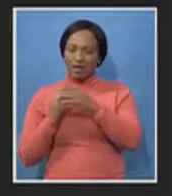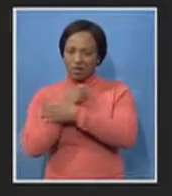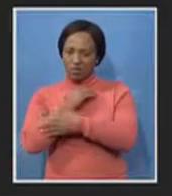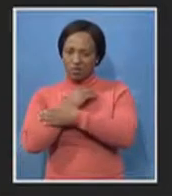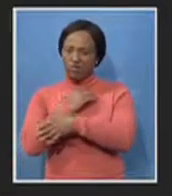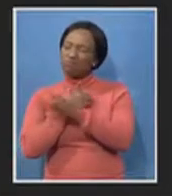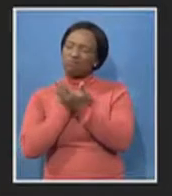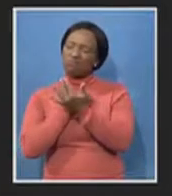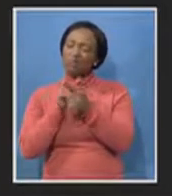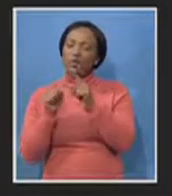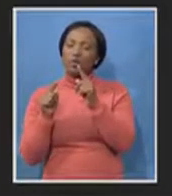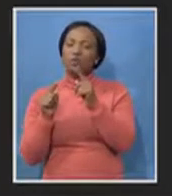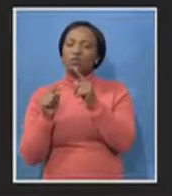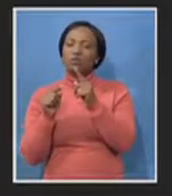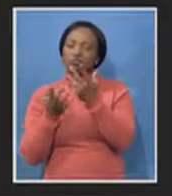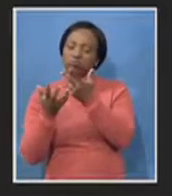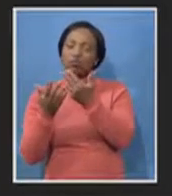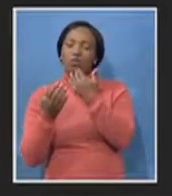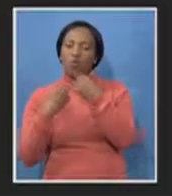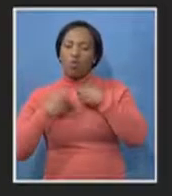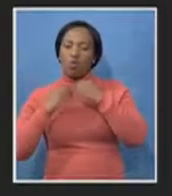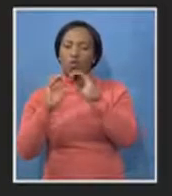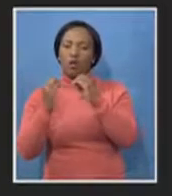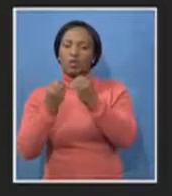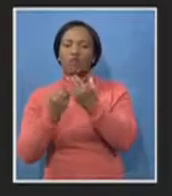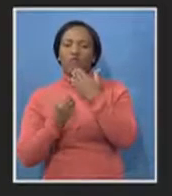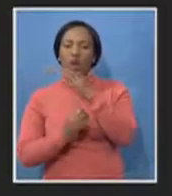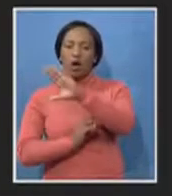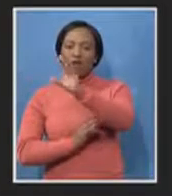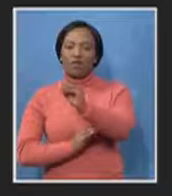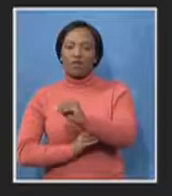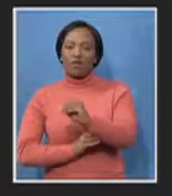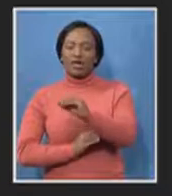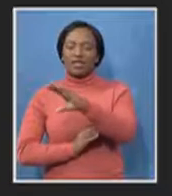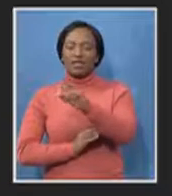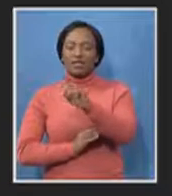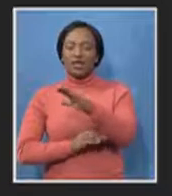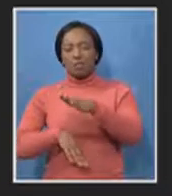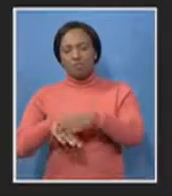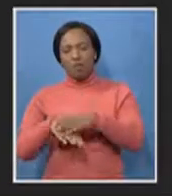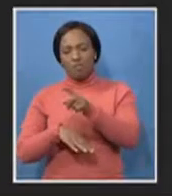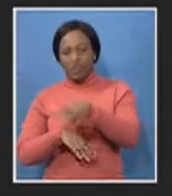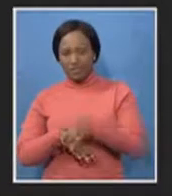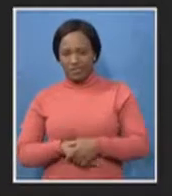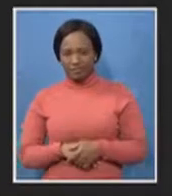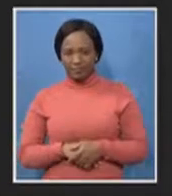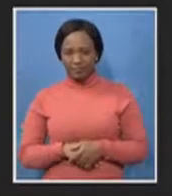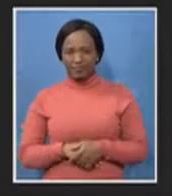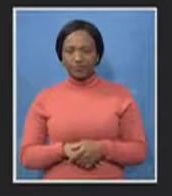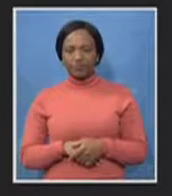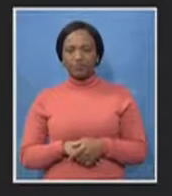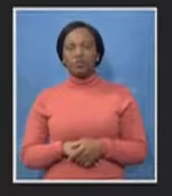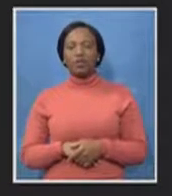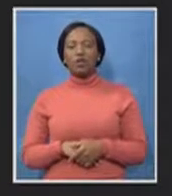which is Africa CDC, as much as possible. It offers a two-way traffic that we also identify areas that we